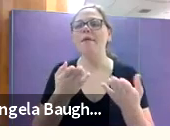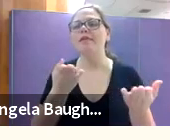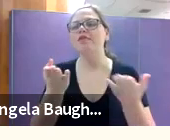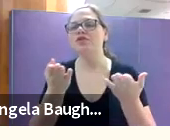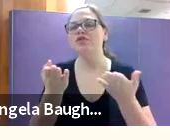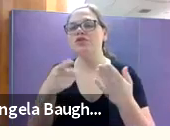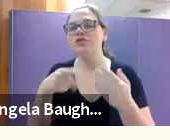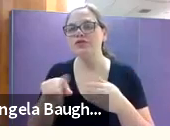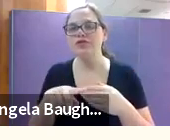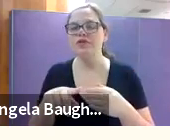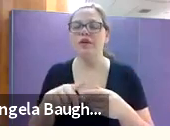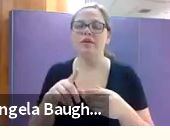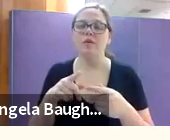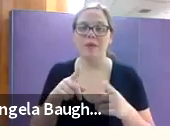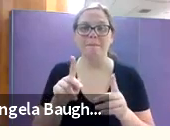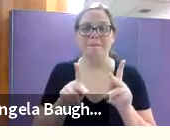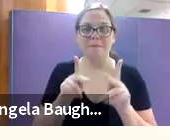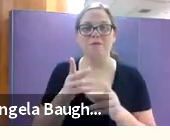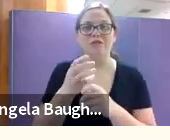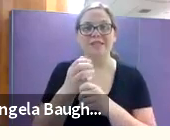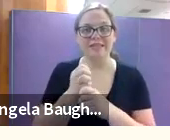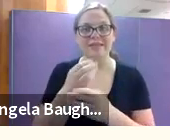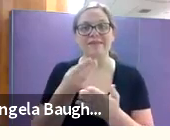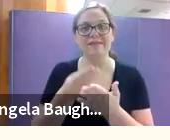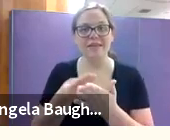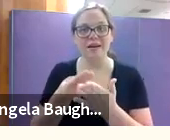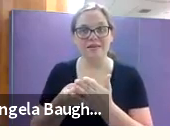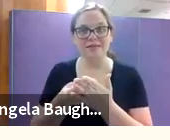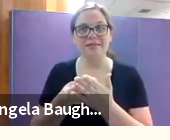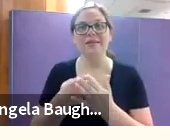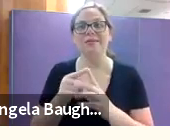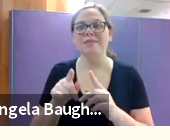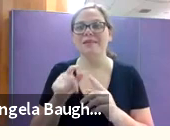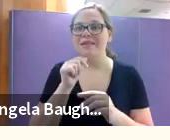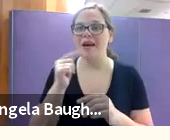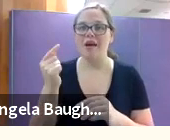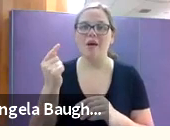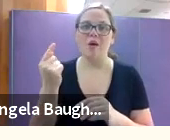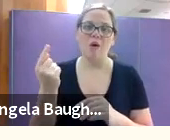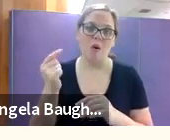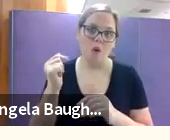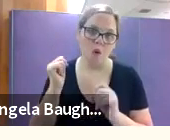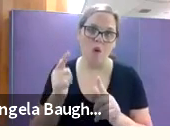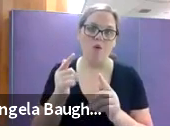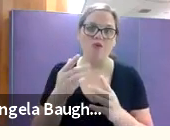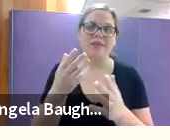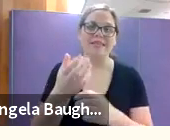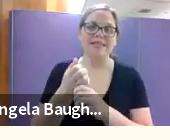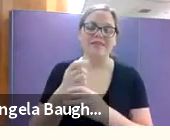So while everybody did receive funds, not everybody received what they requested.